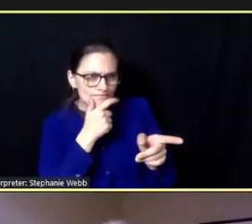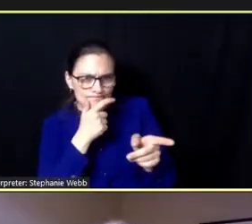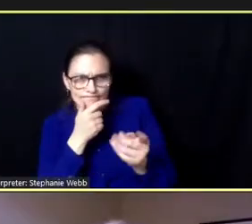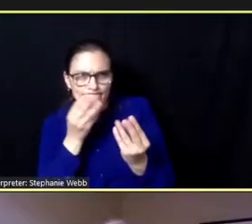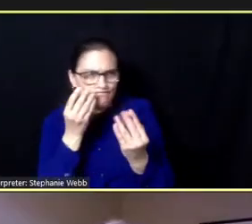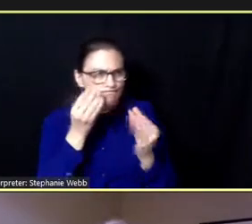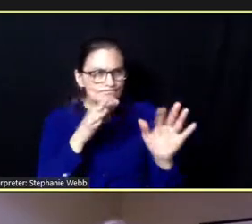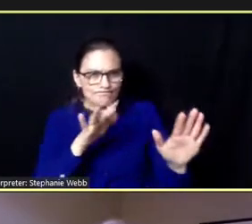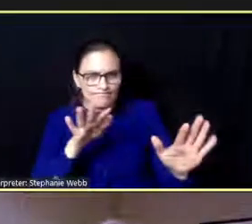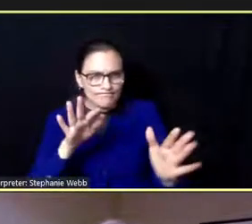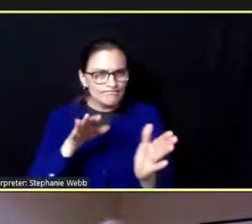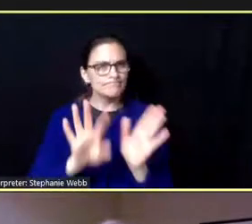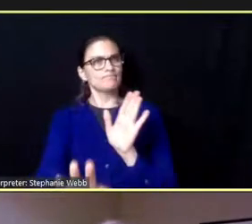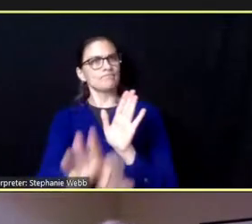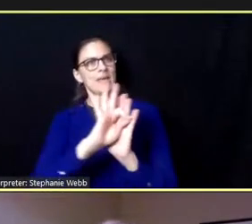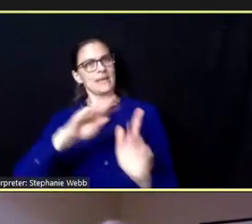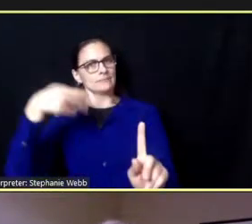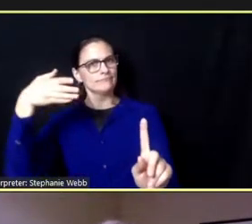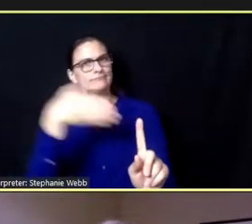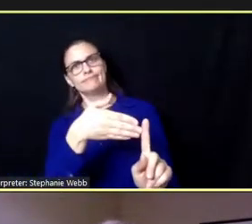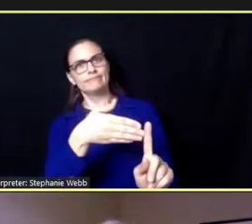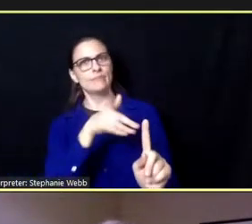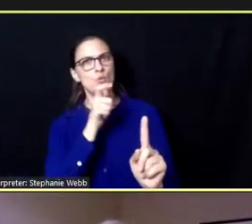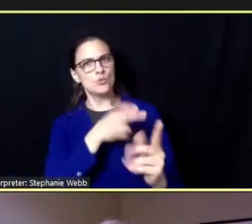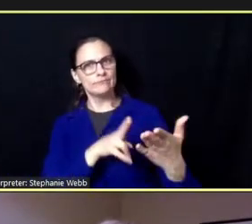provide me with a